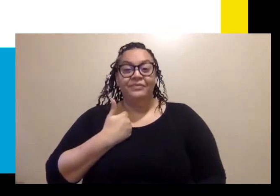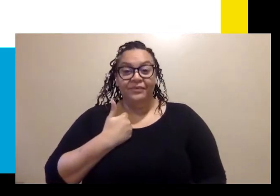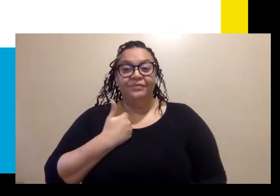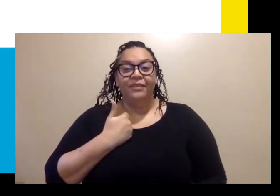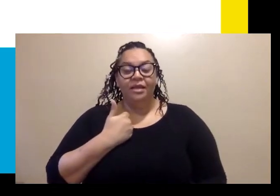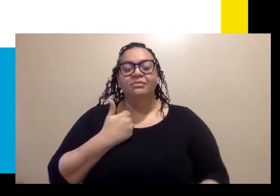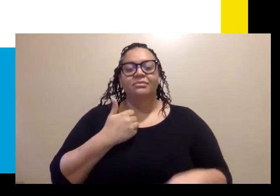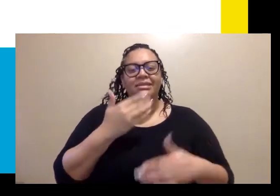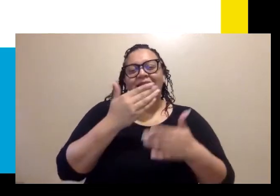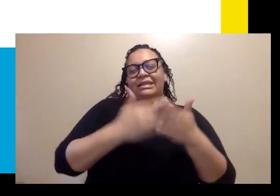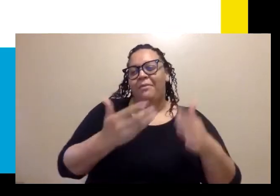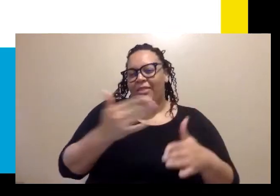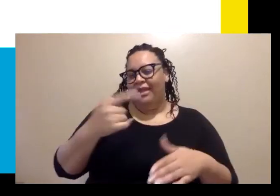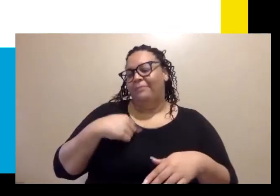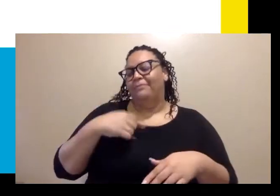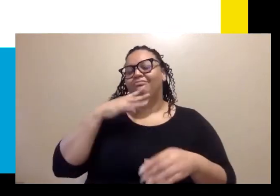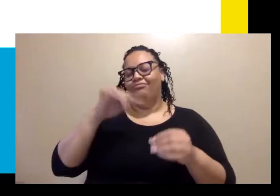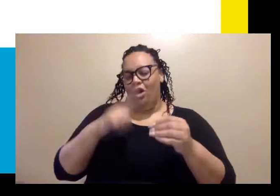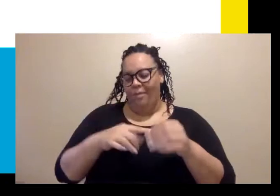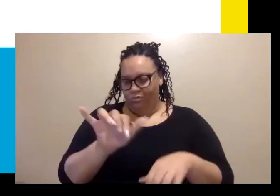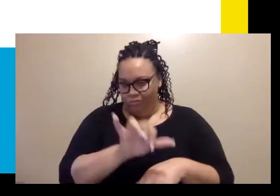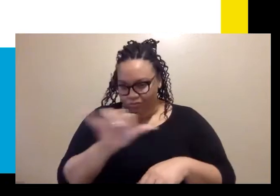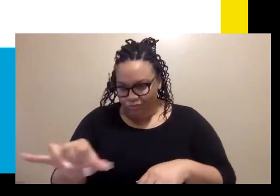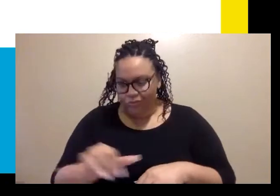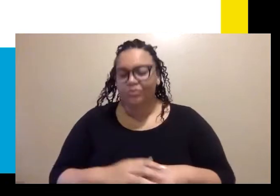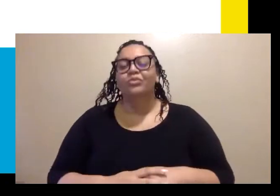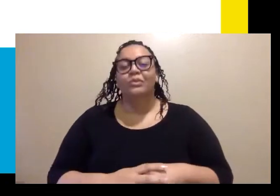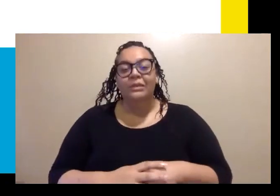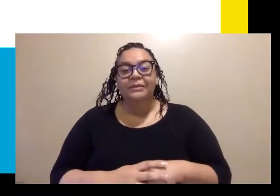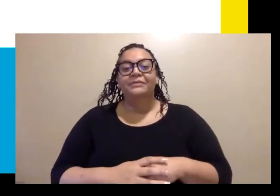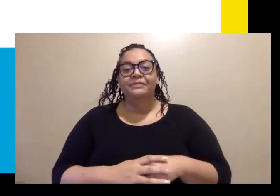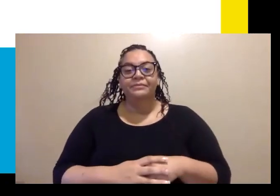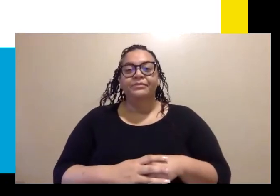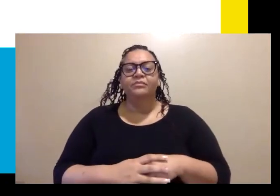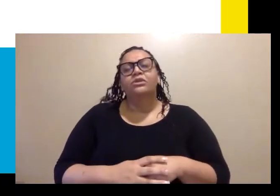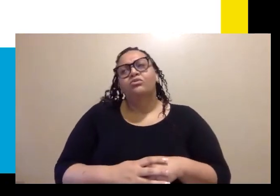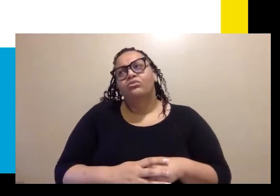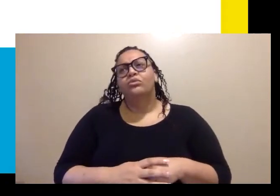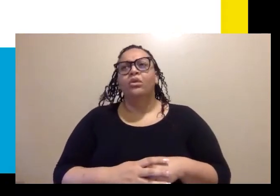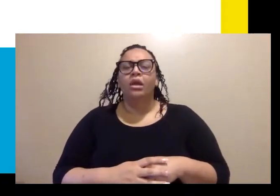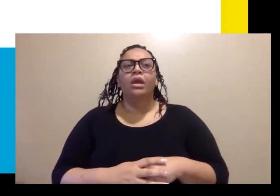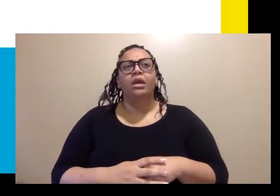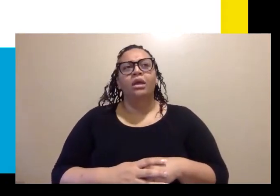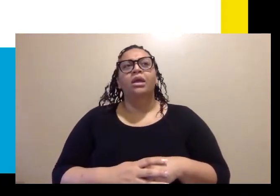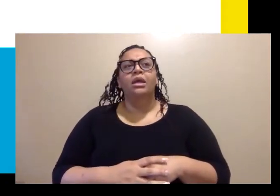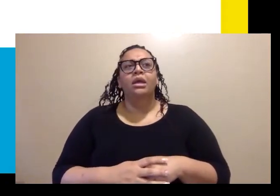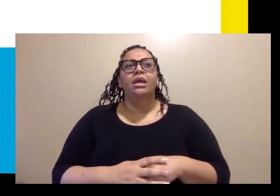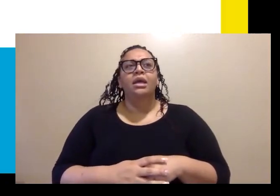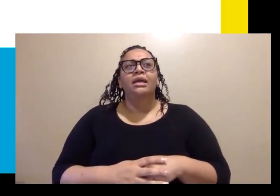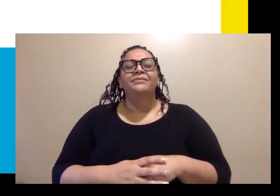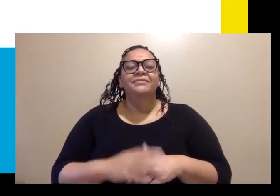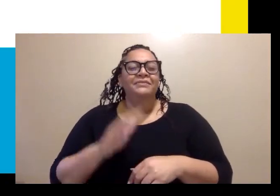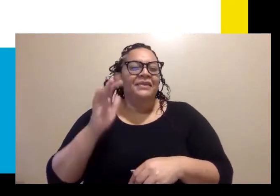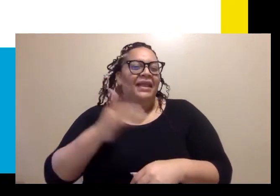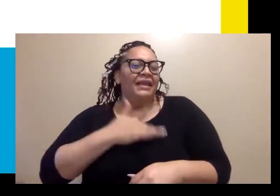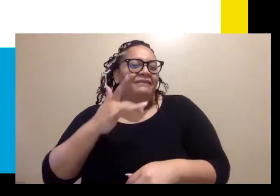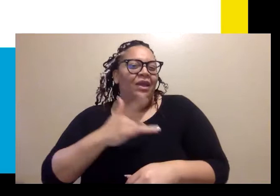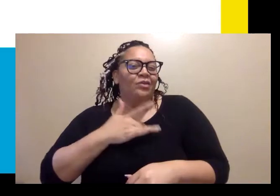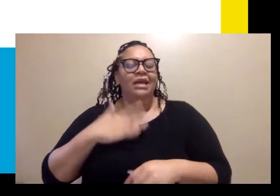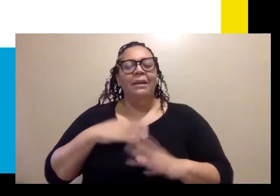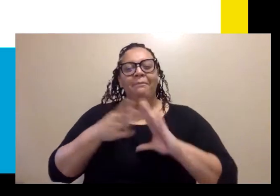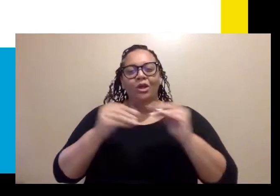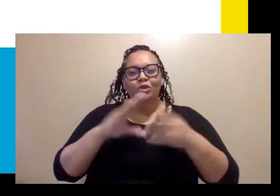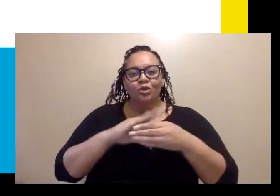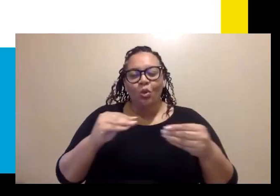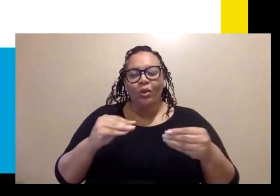stuff I'm going to talk about. It's going to be it seems like sometimes my story can feel